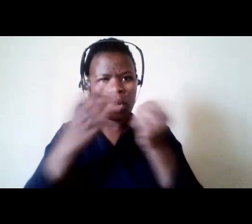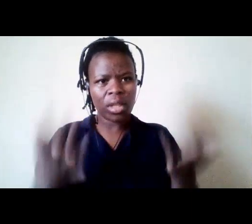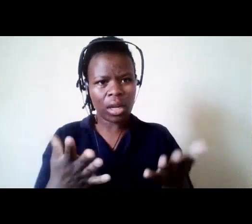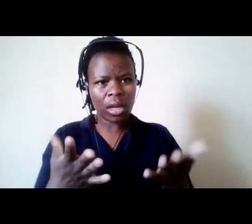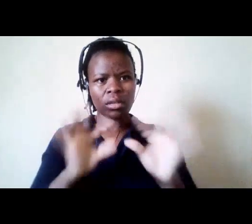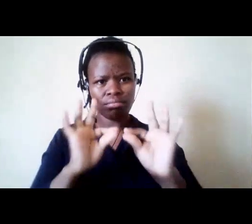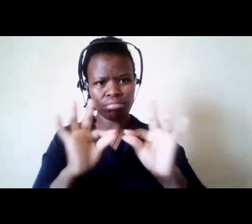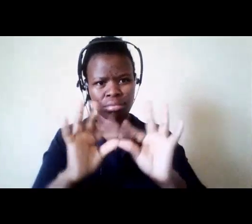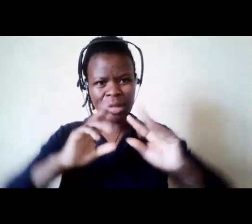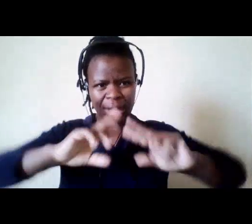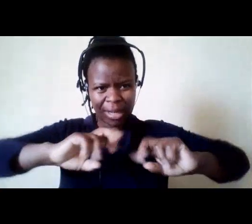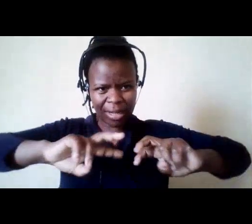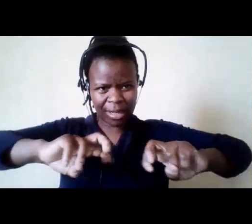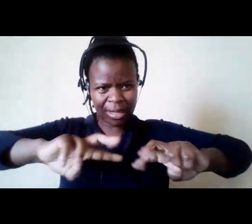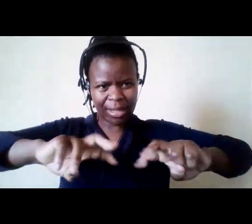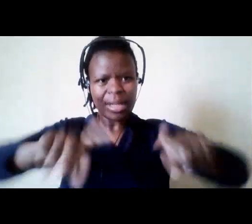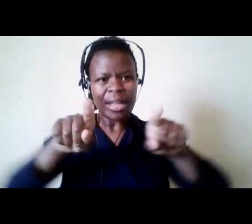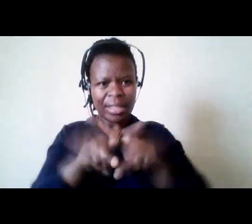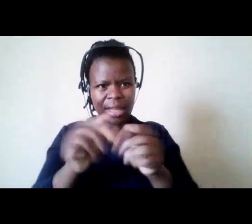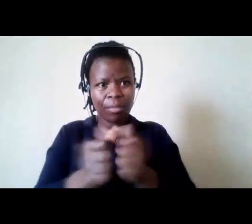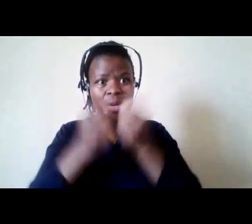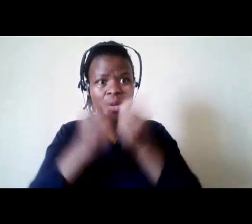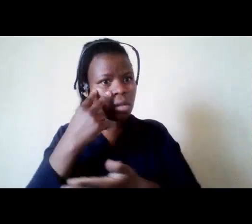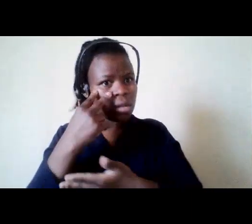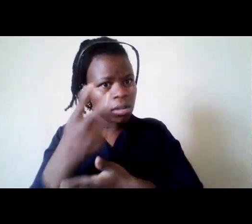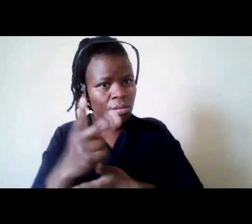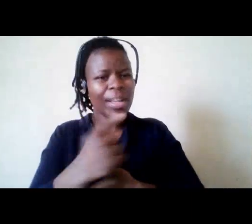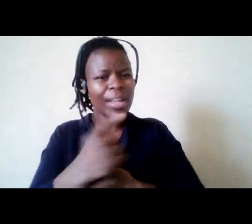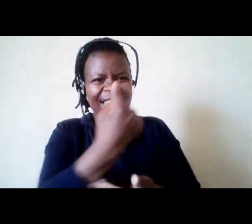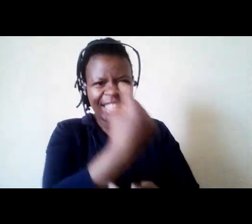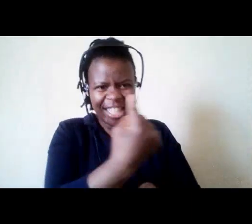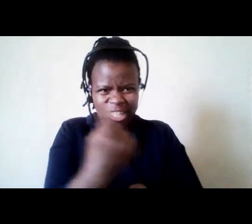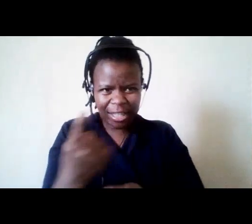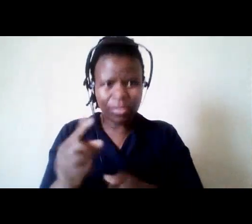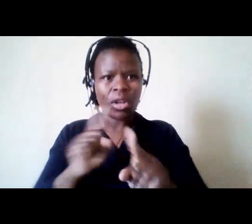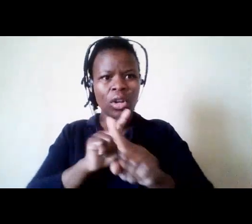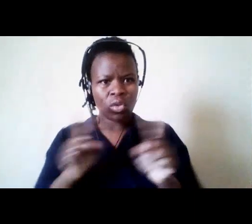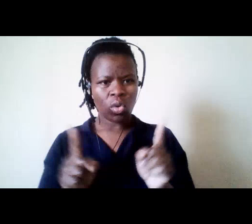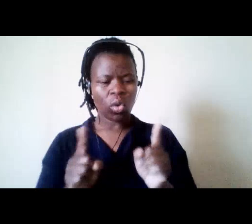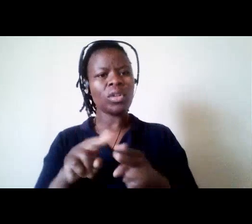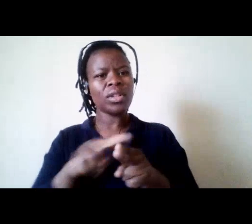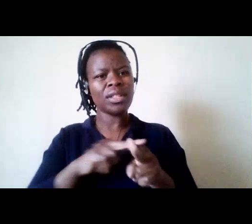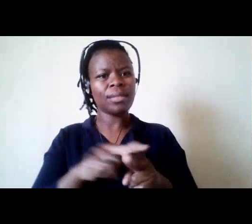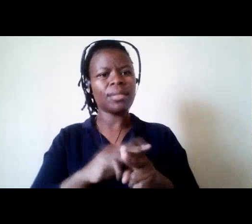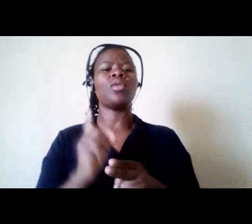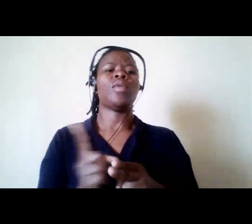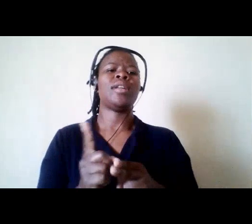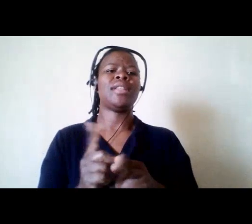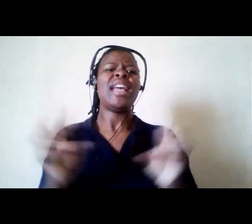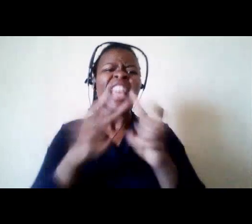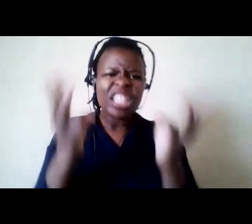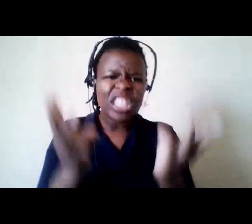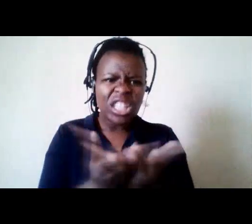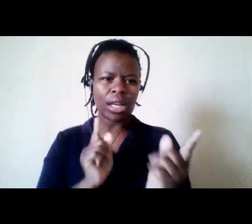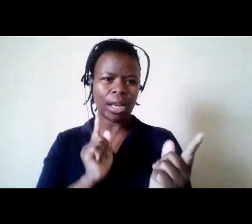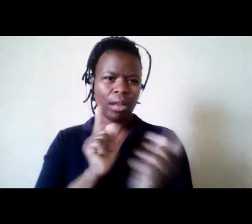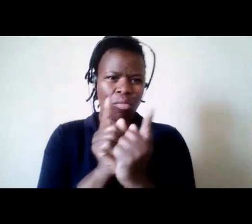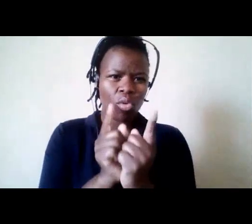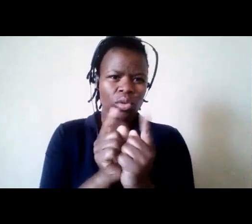research and without looking at the child individually, and not just using a blanket approach that, okay, we're taking these 5 children because they